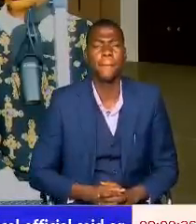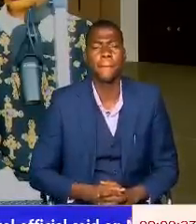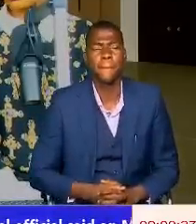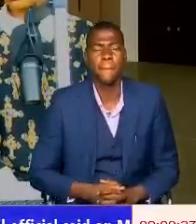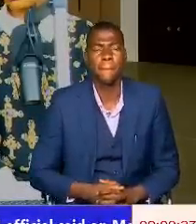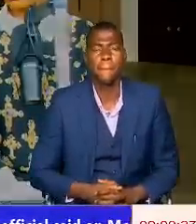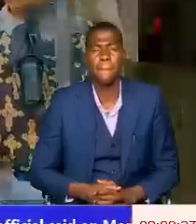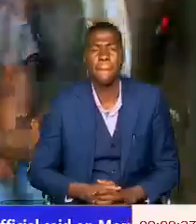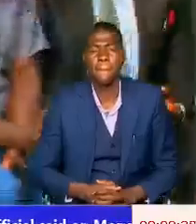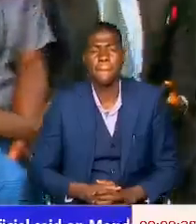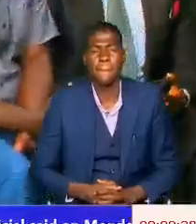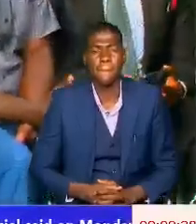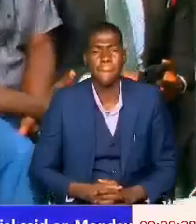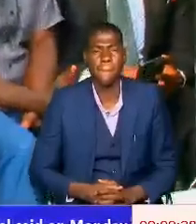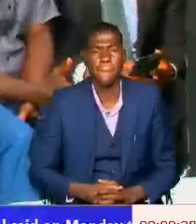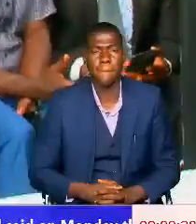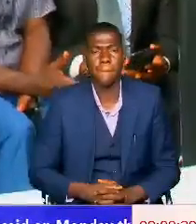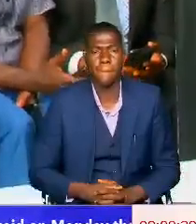We thank God, say,